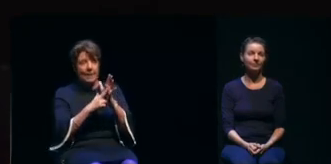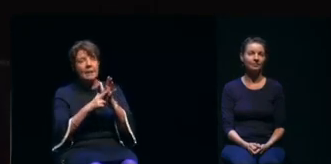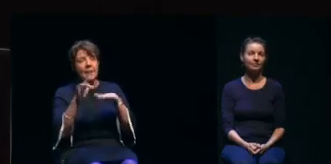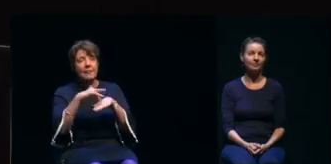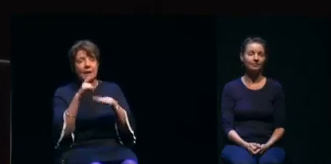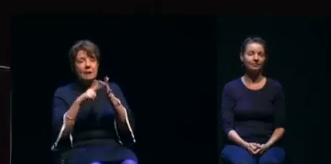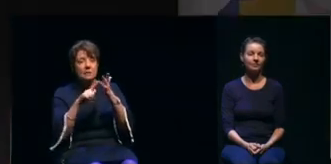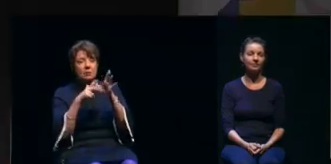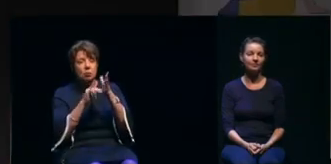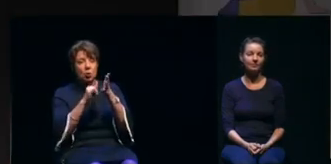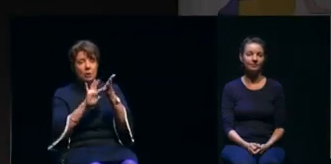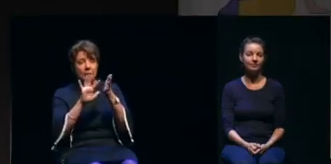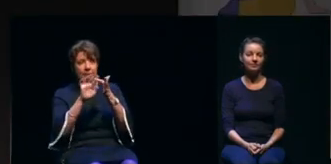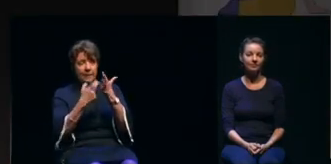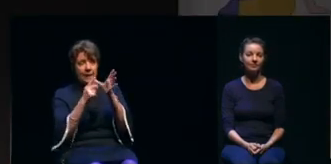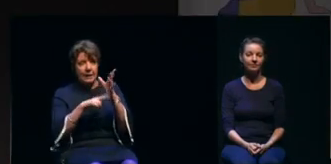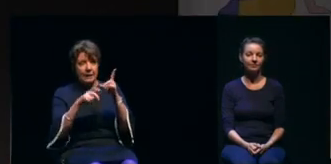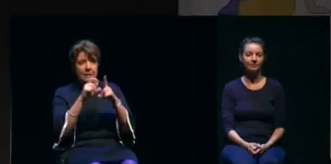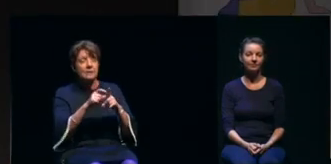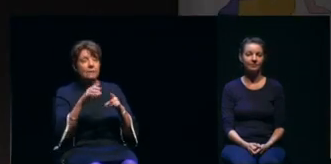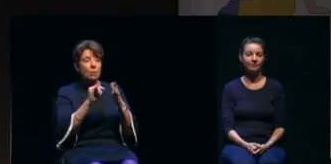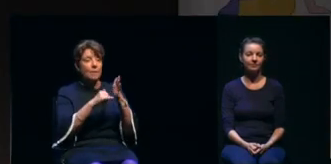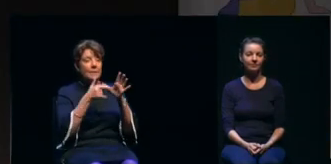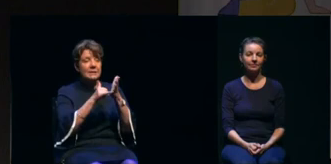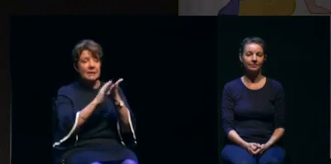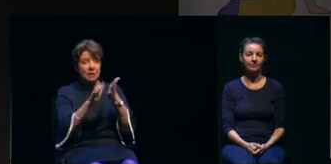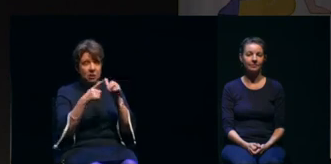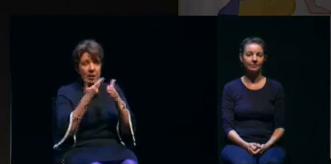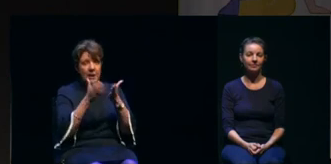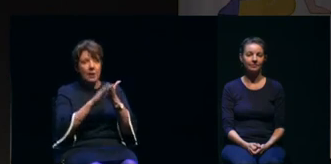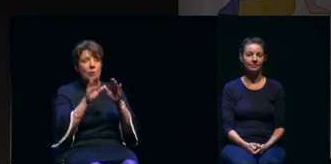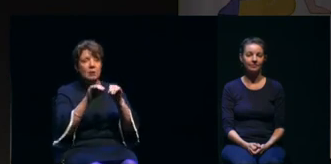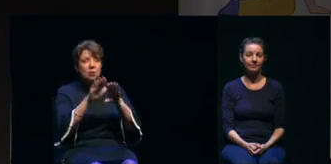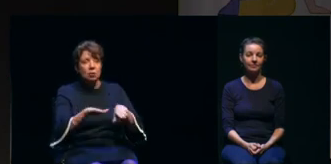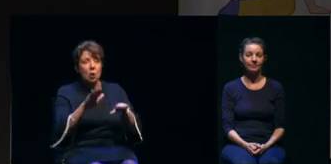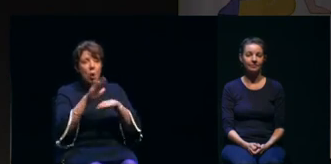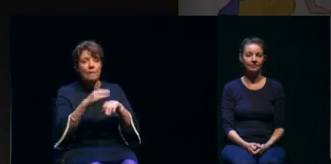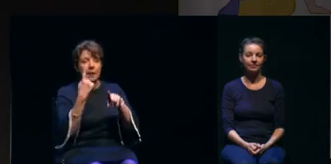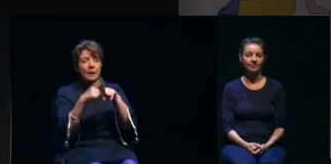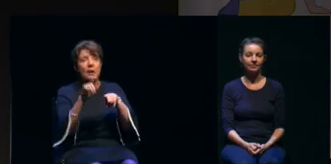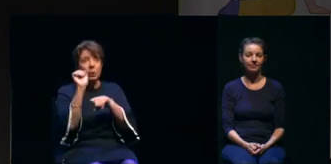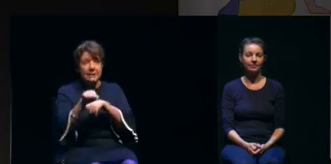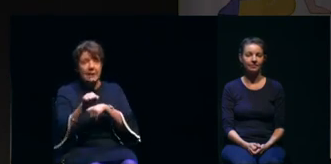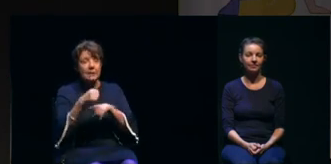Sasha, how do we teach kids about consent and also sexual pleasure?